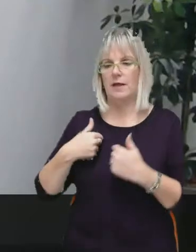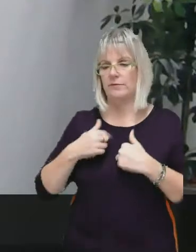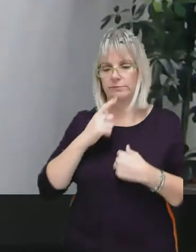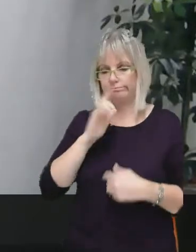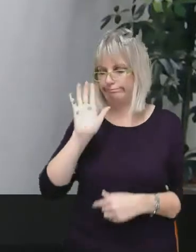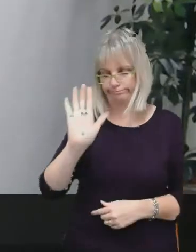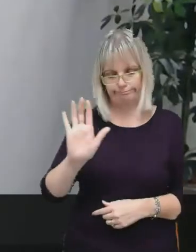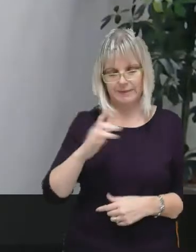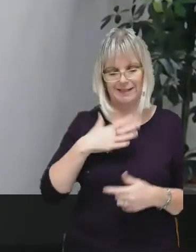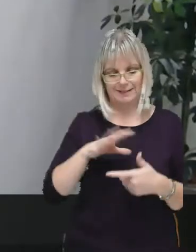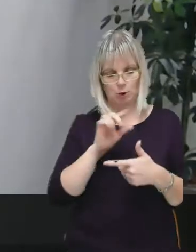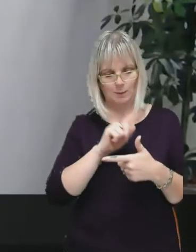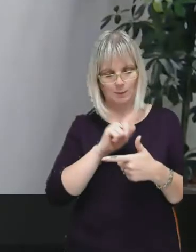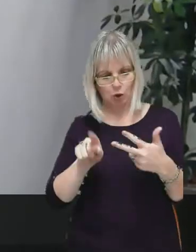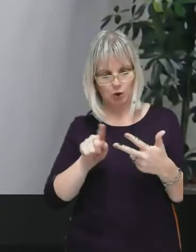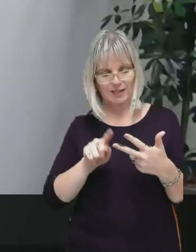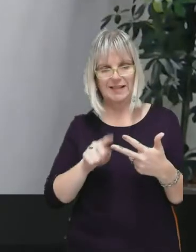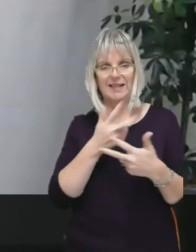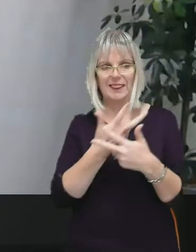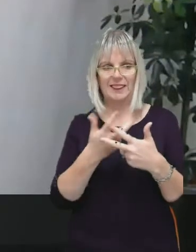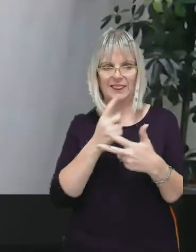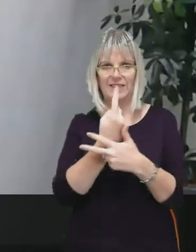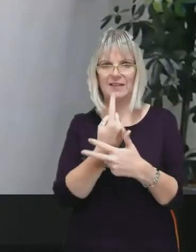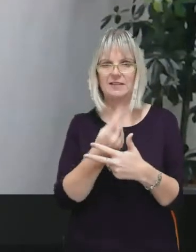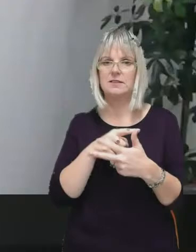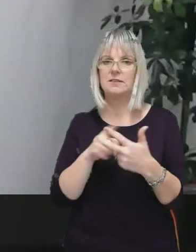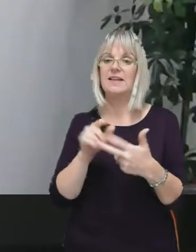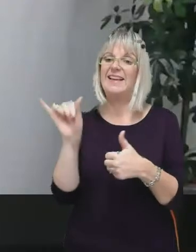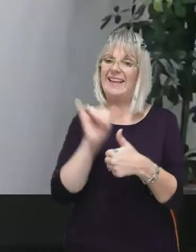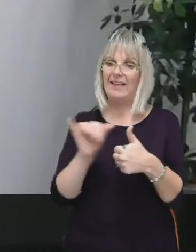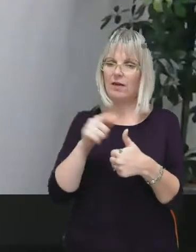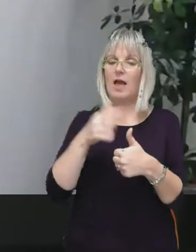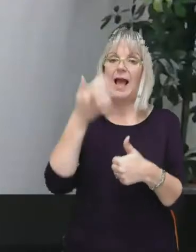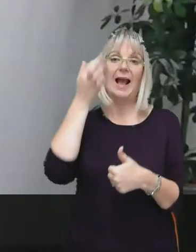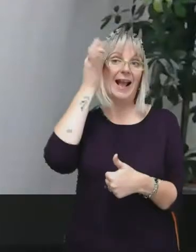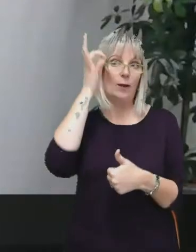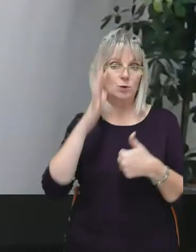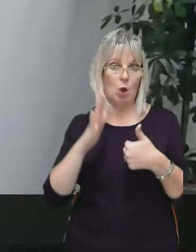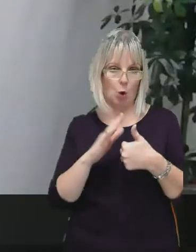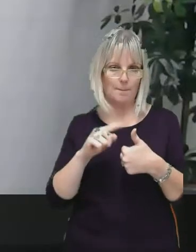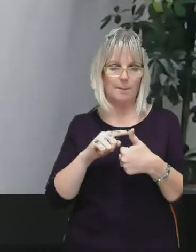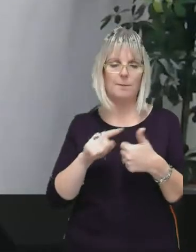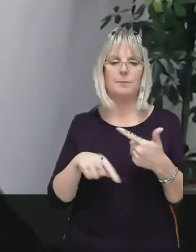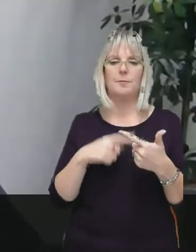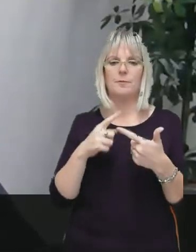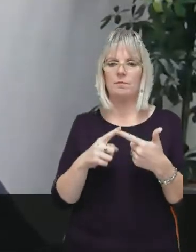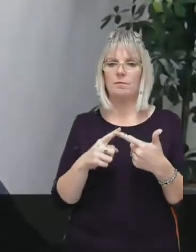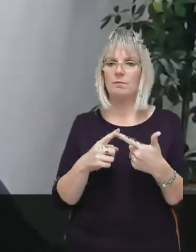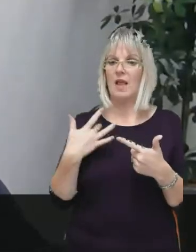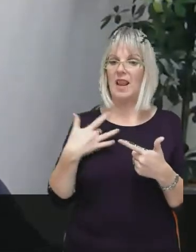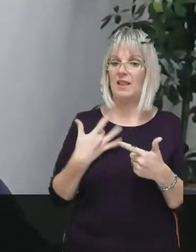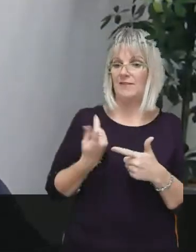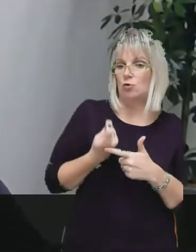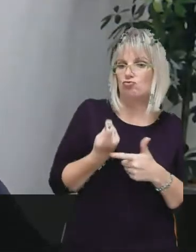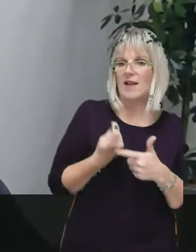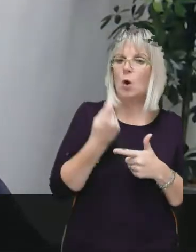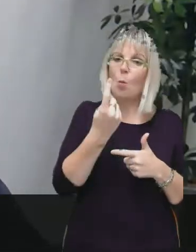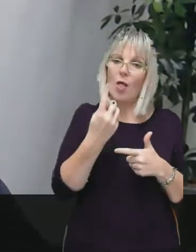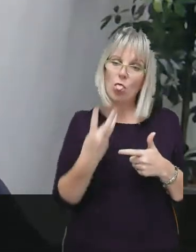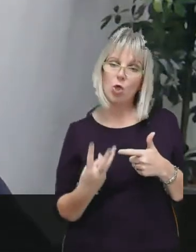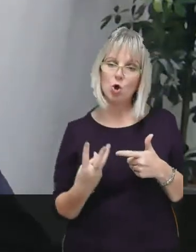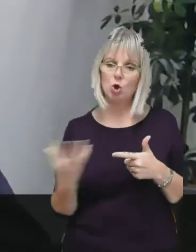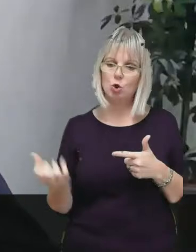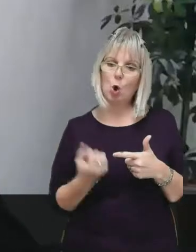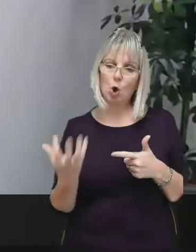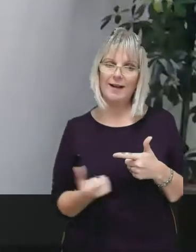a council home, a home where you pay a London living rent, a third of average earnings. So the London living rent in Barnet is different to the London living